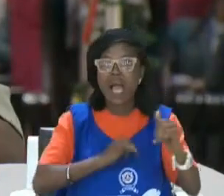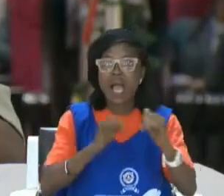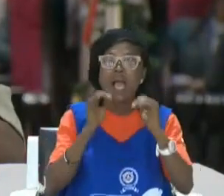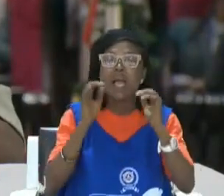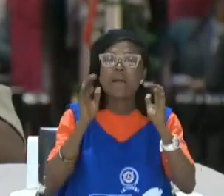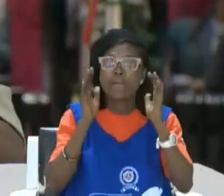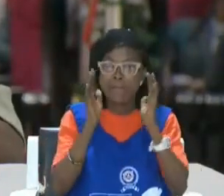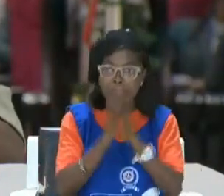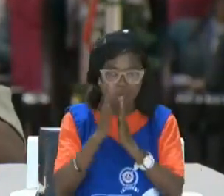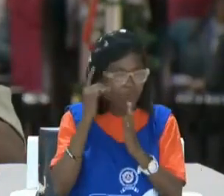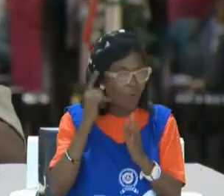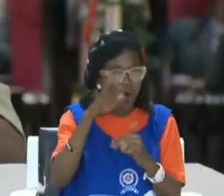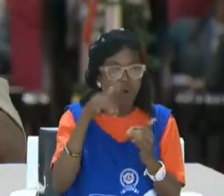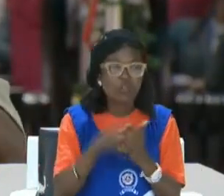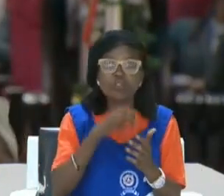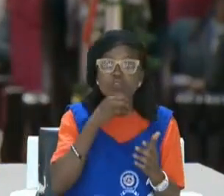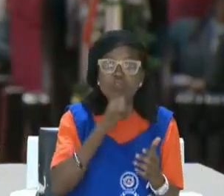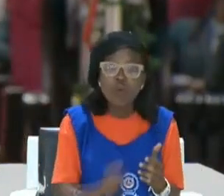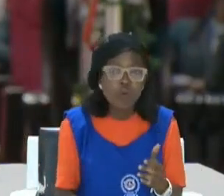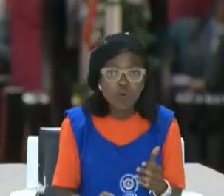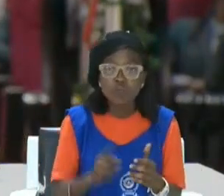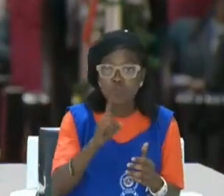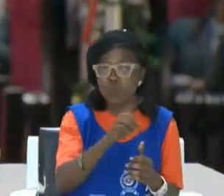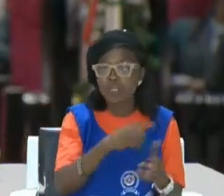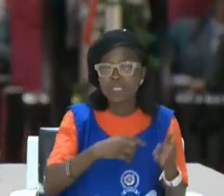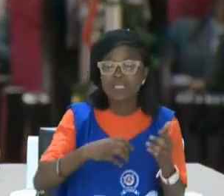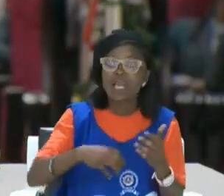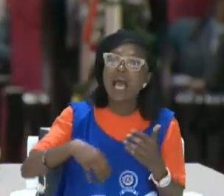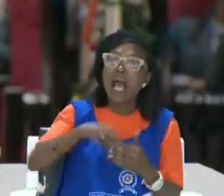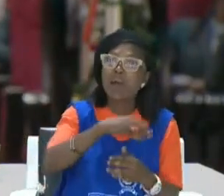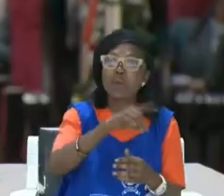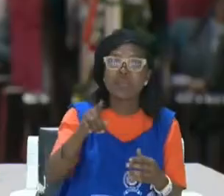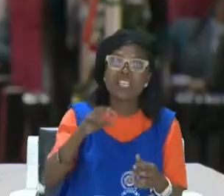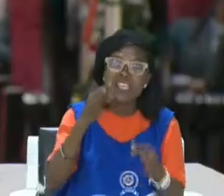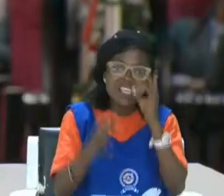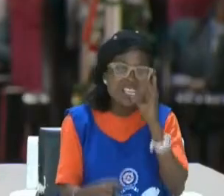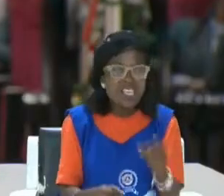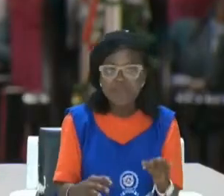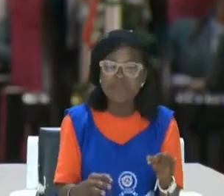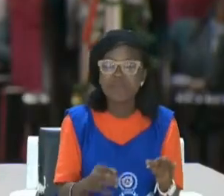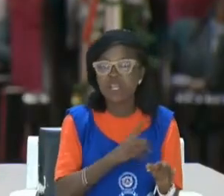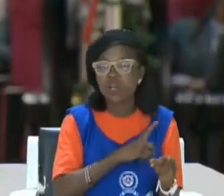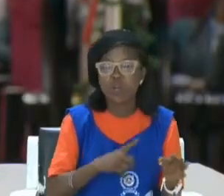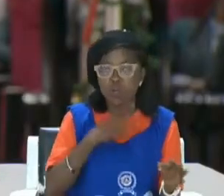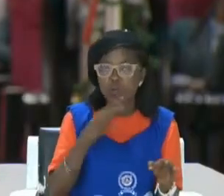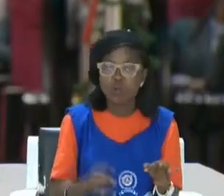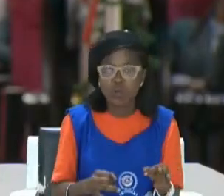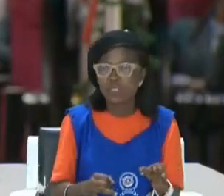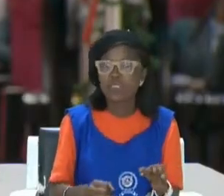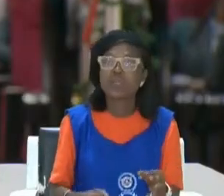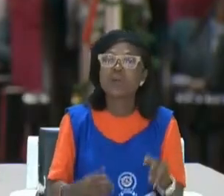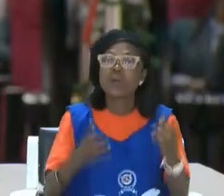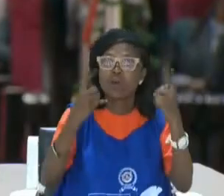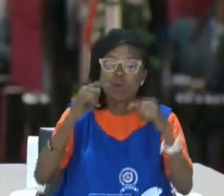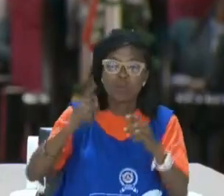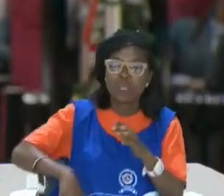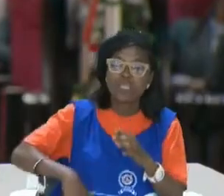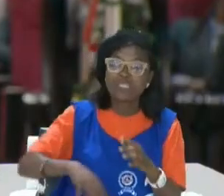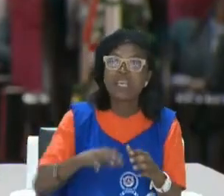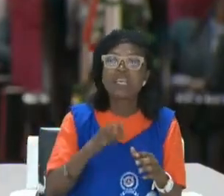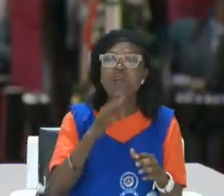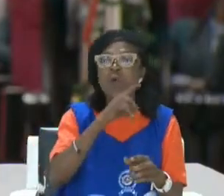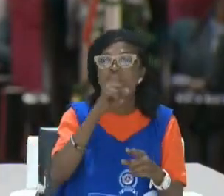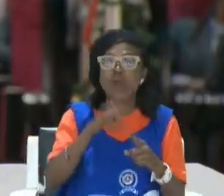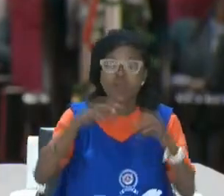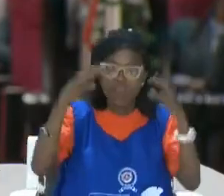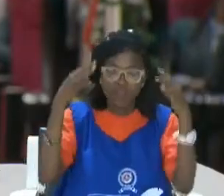us. If the Lord delays his coming, when it is time for you to go, after you have fulfilled